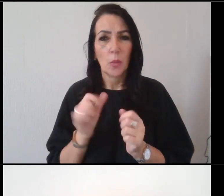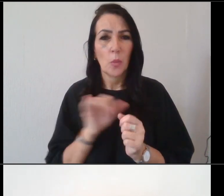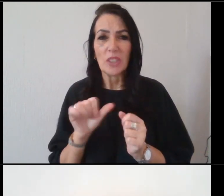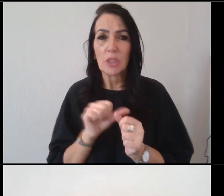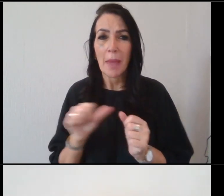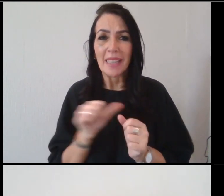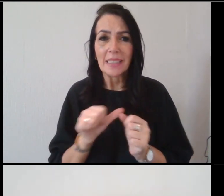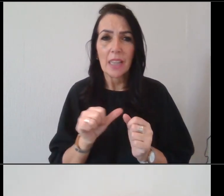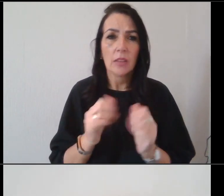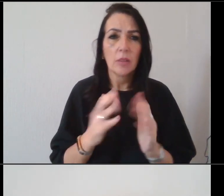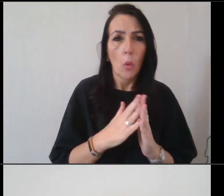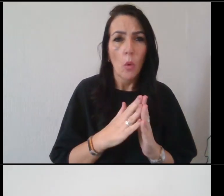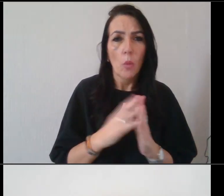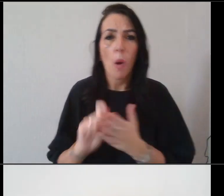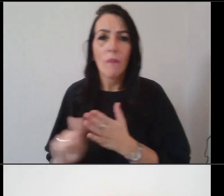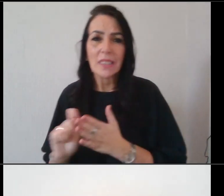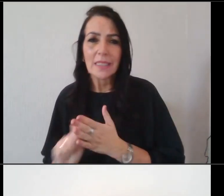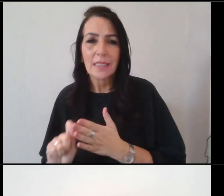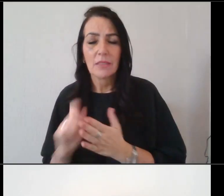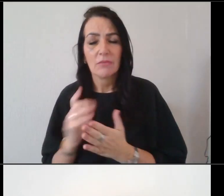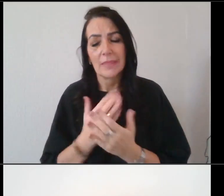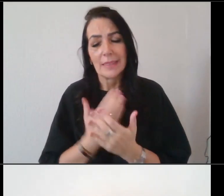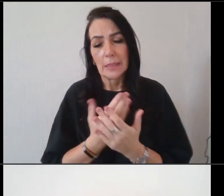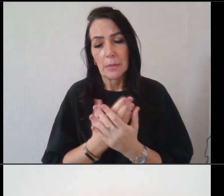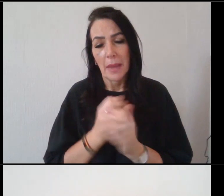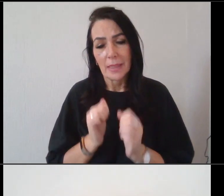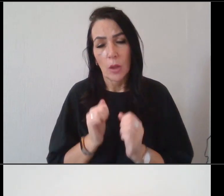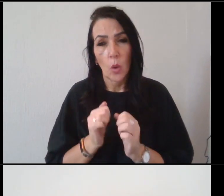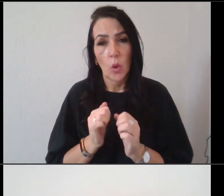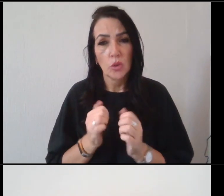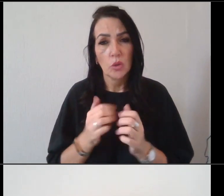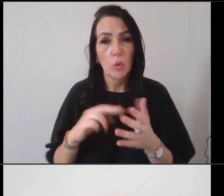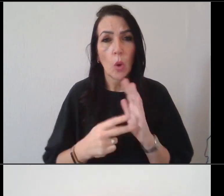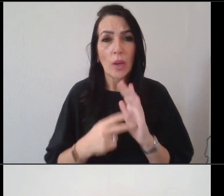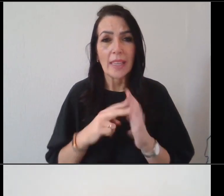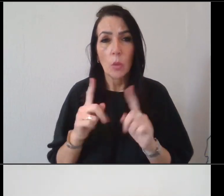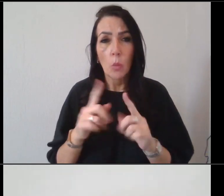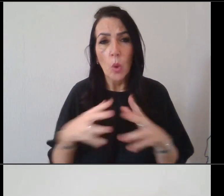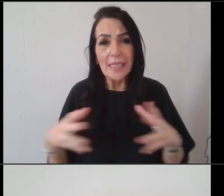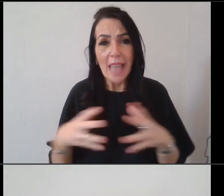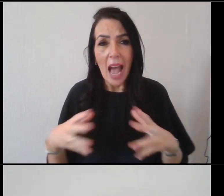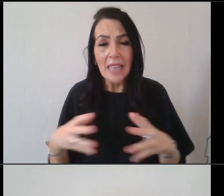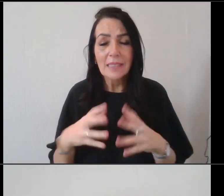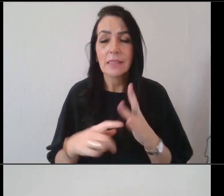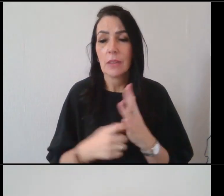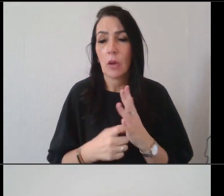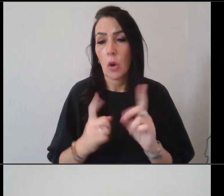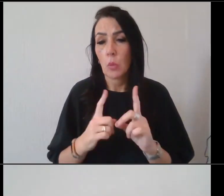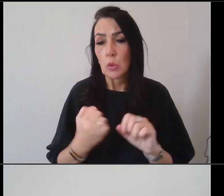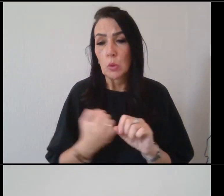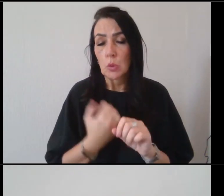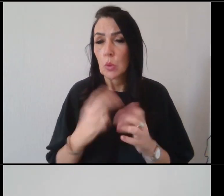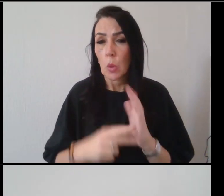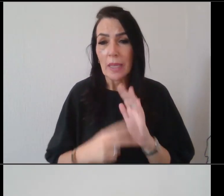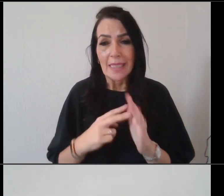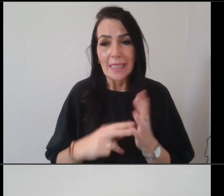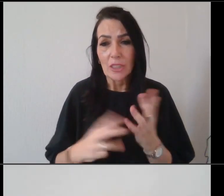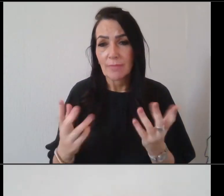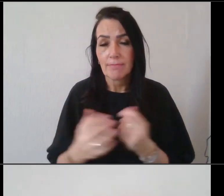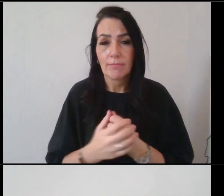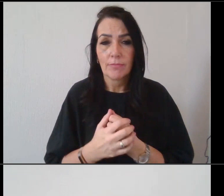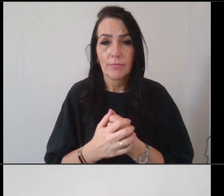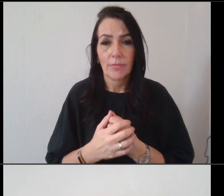think it does probably depend on maybe the size of your organization or what you do. I